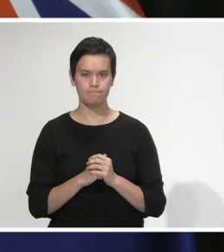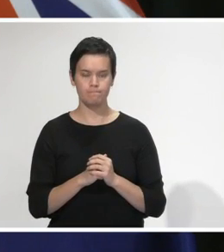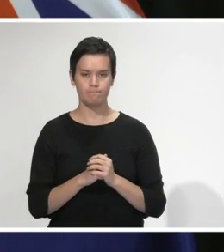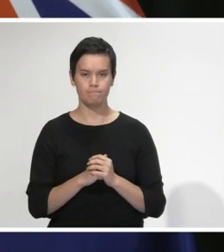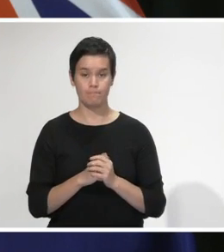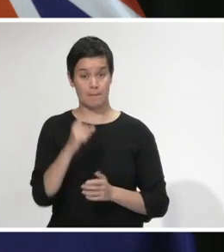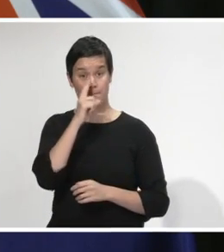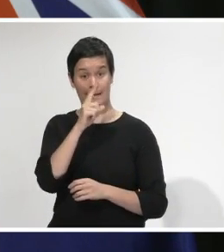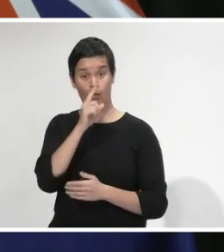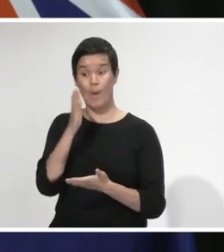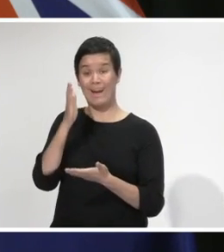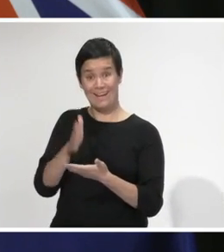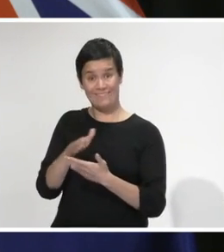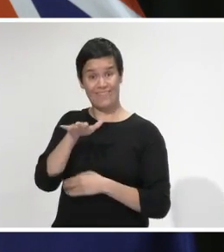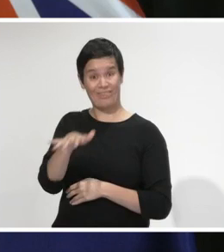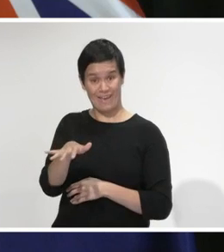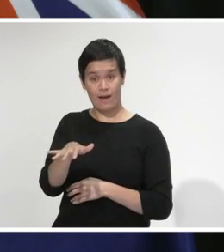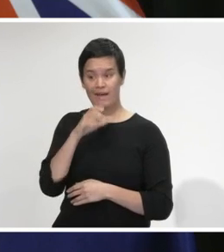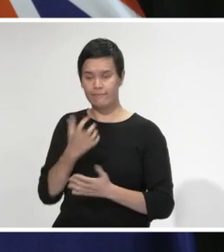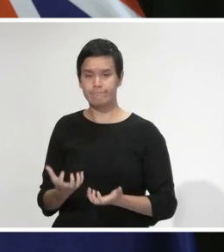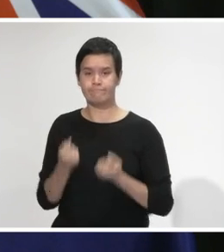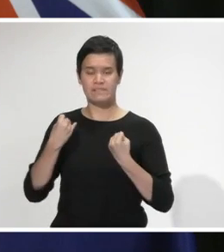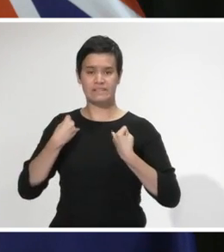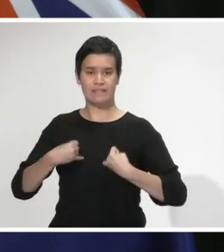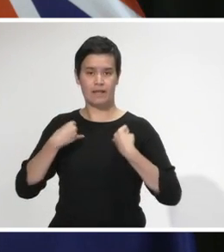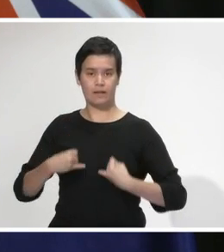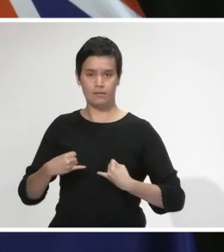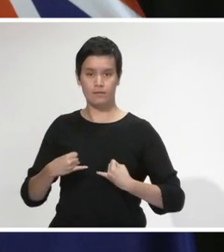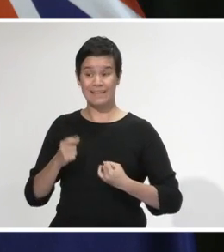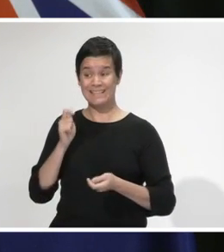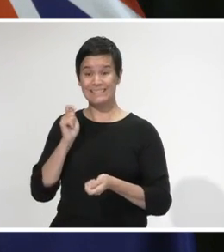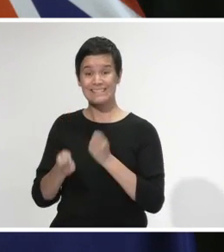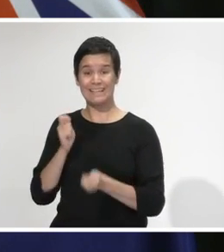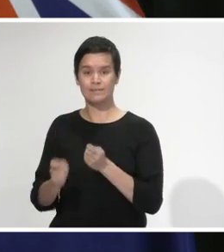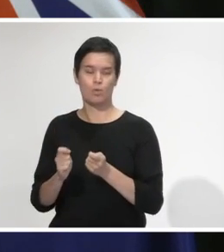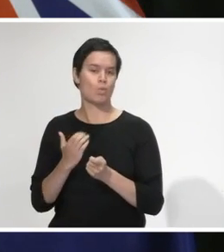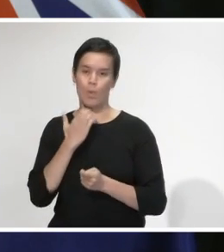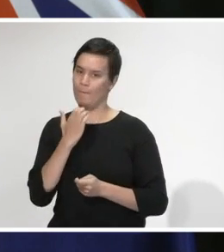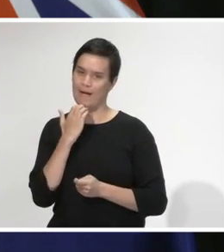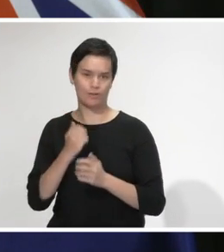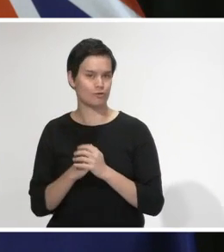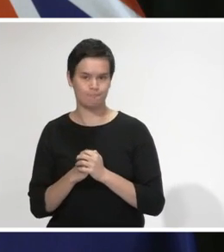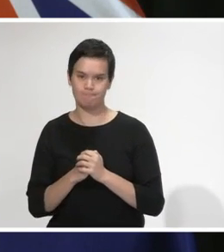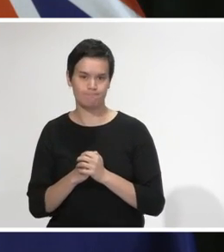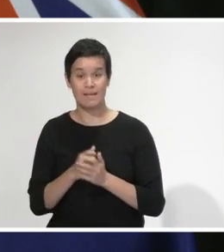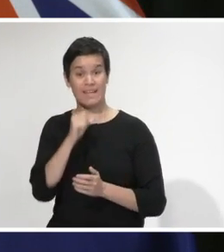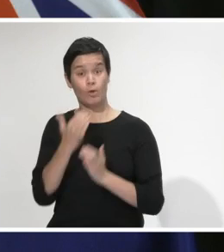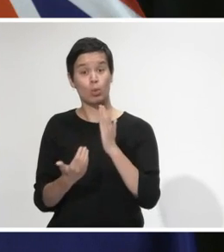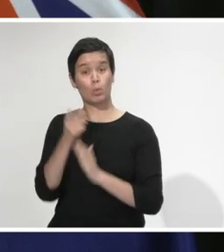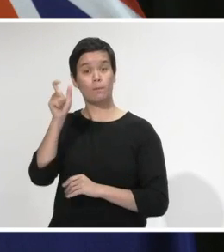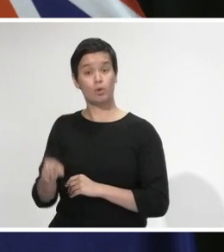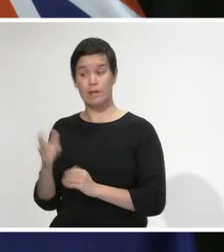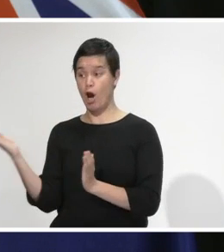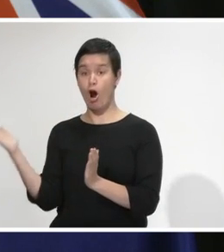any residents who might be symptomatic, and of any new arrivals. If they have any symptoms whatsoever,